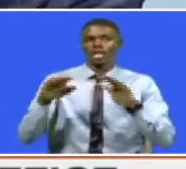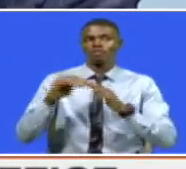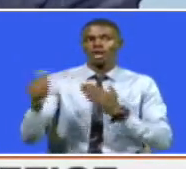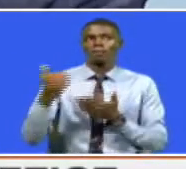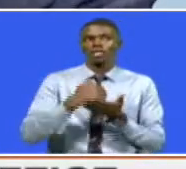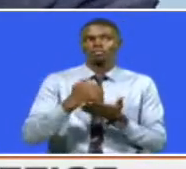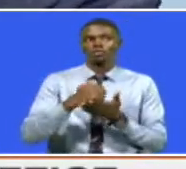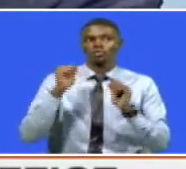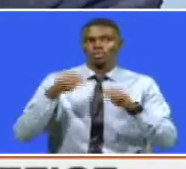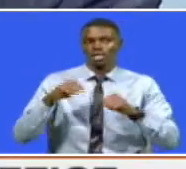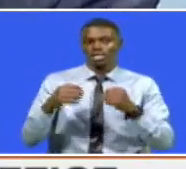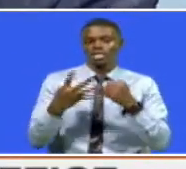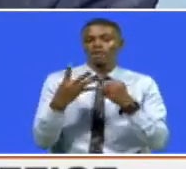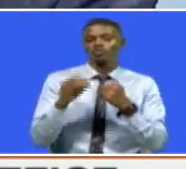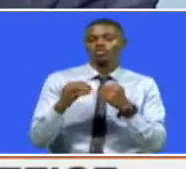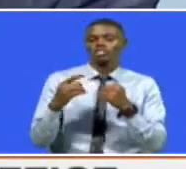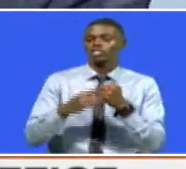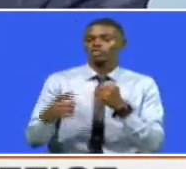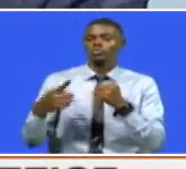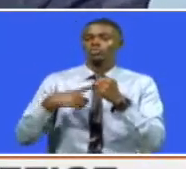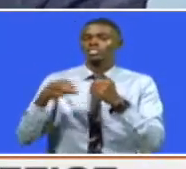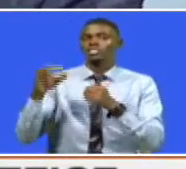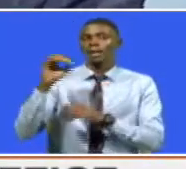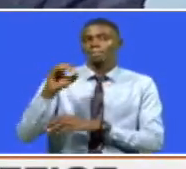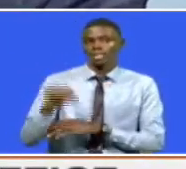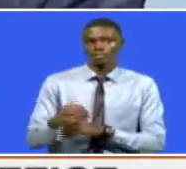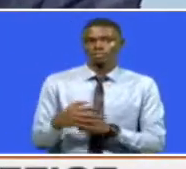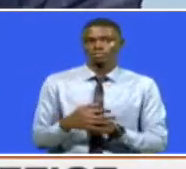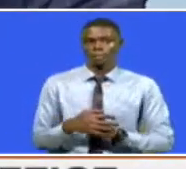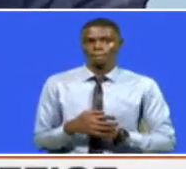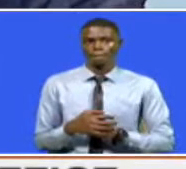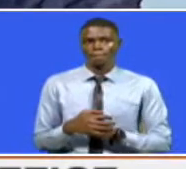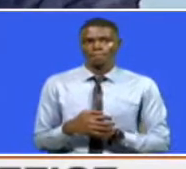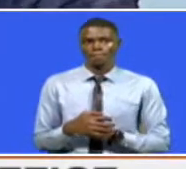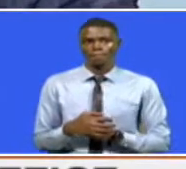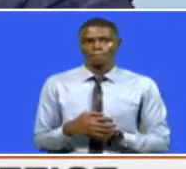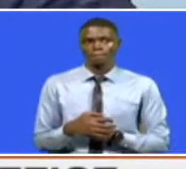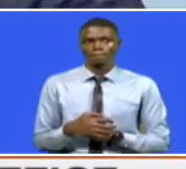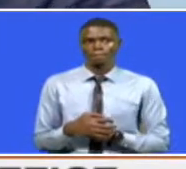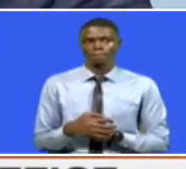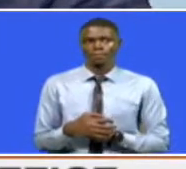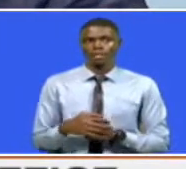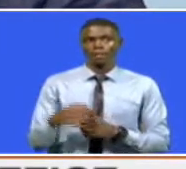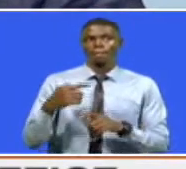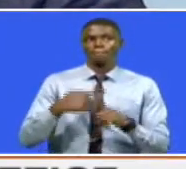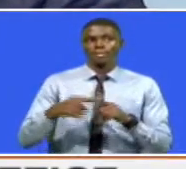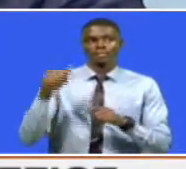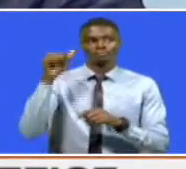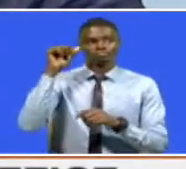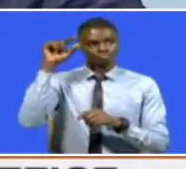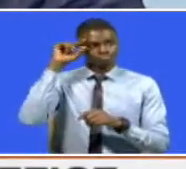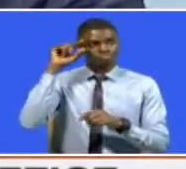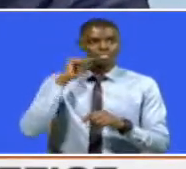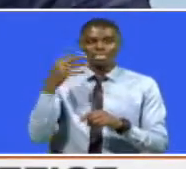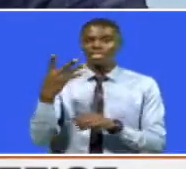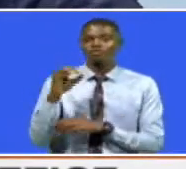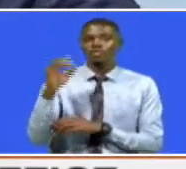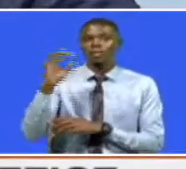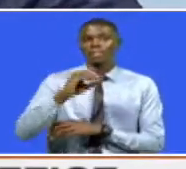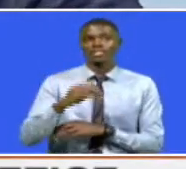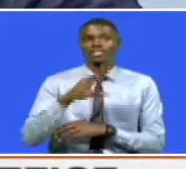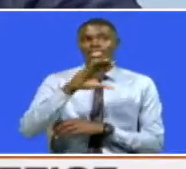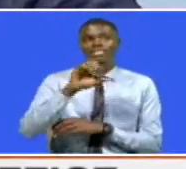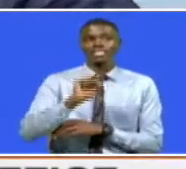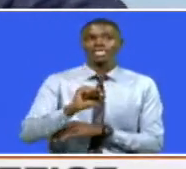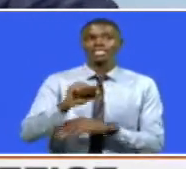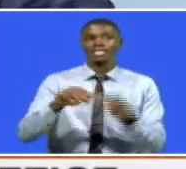doing 40 to 60%. Of course, in favor of the male, but the lady gender is at 40% as we speak. Cabinet